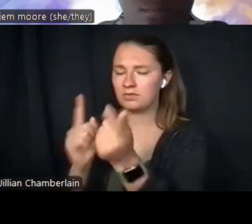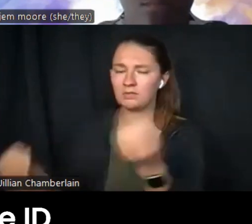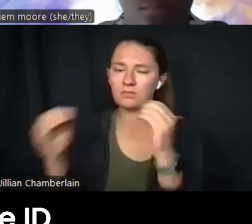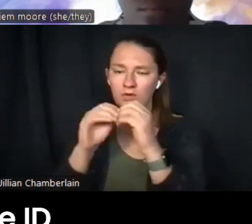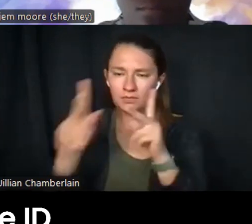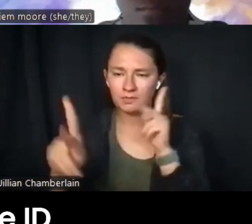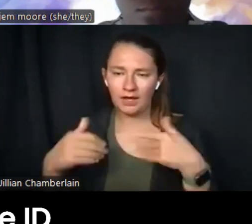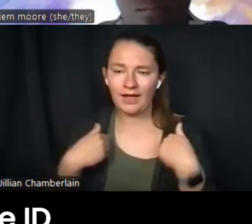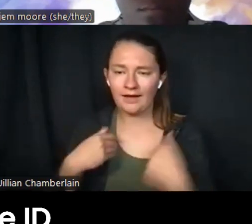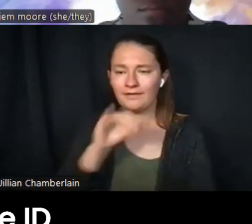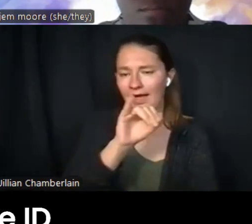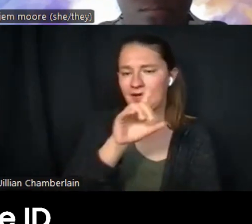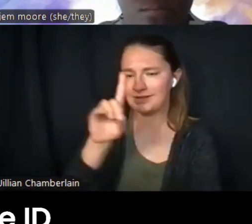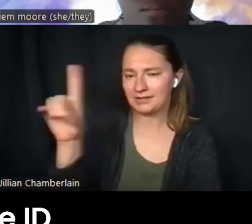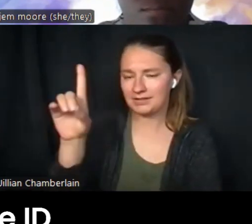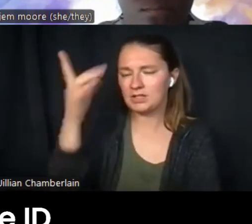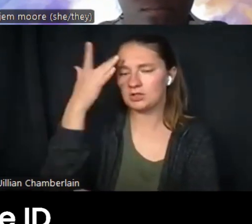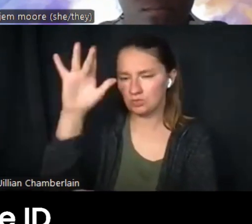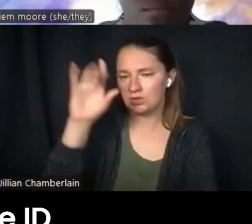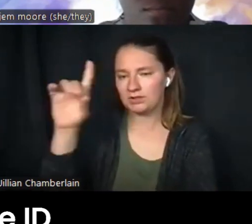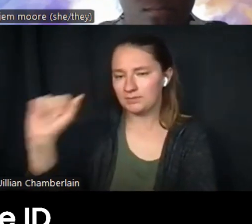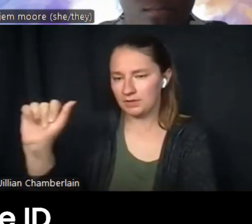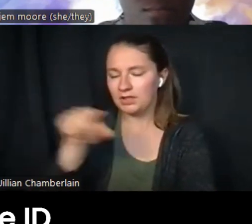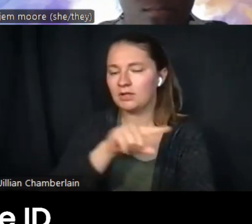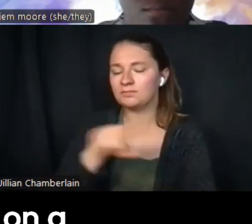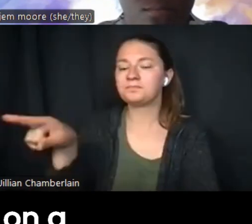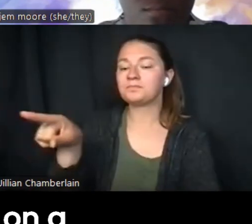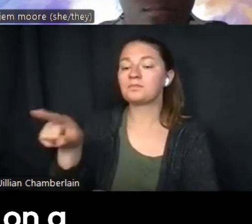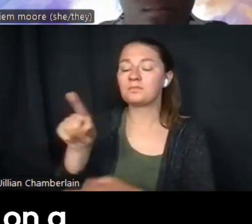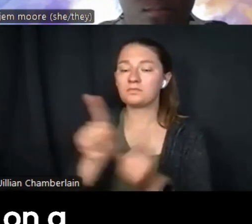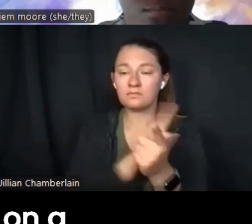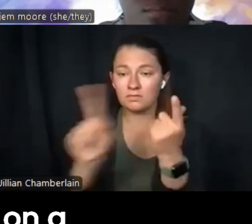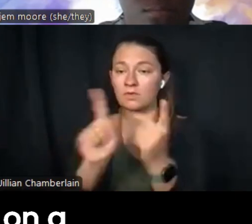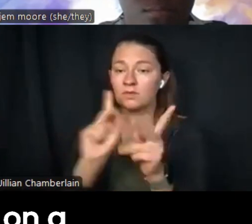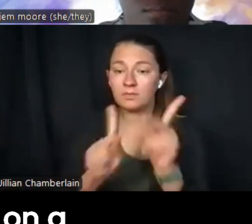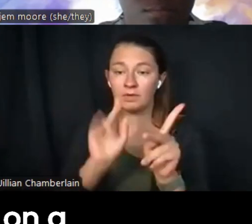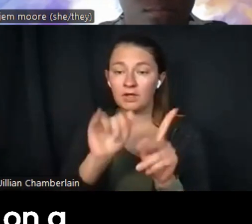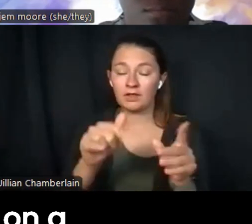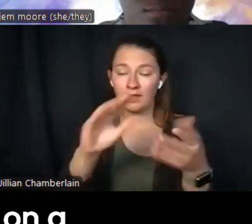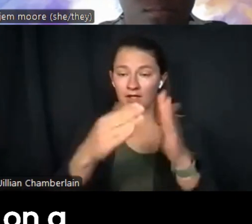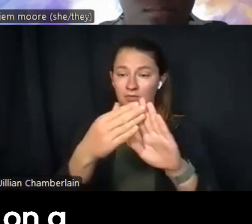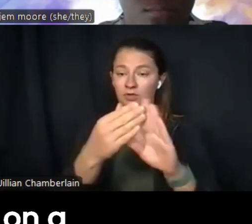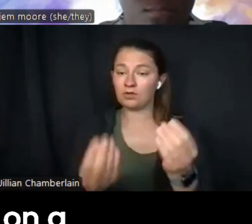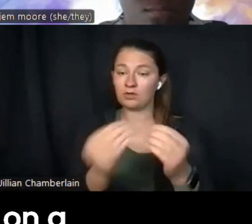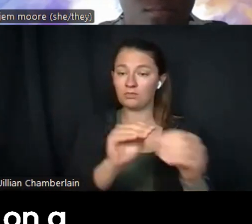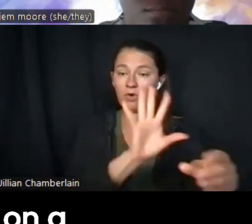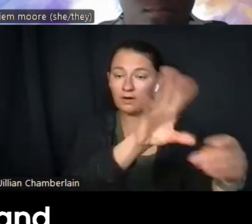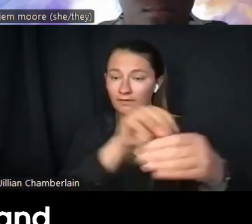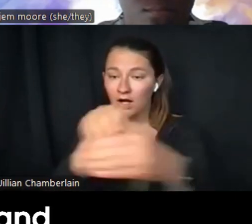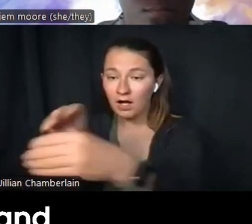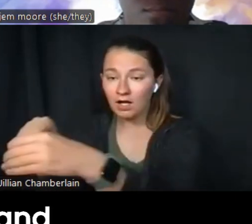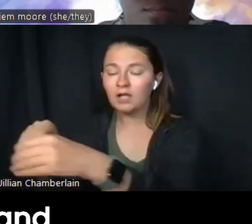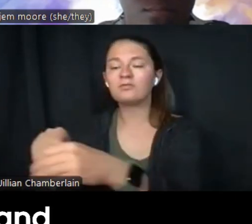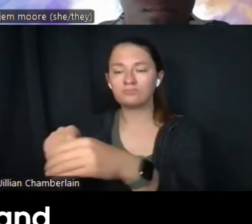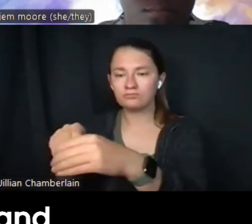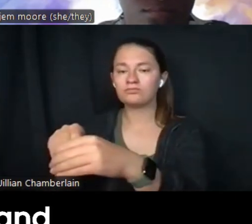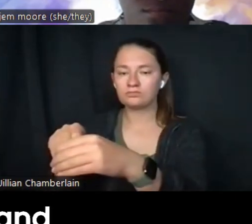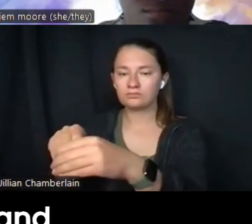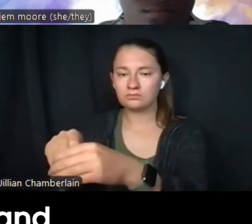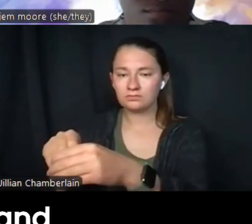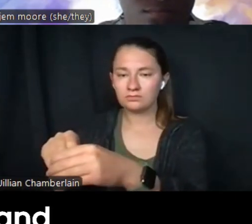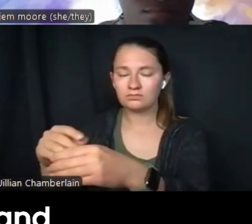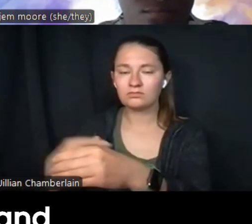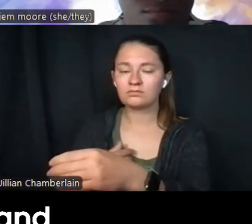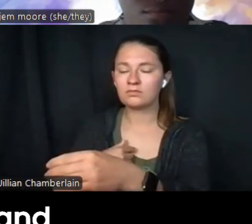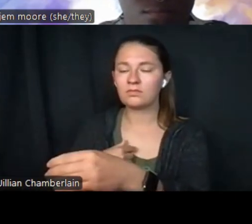it, but meeting more people in the IDD community and getting more involved. And I'm on a steering committee nationally looking